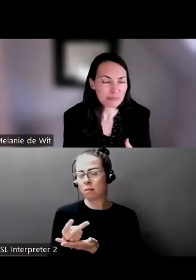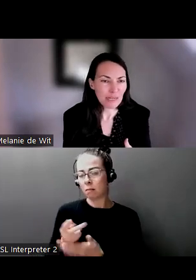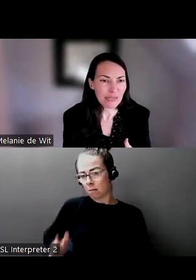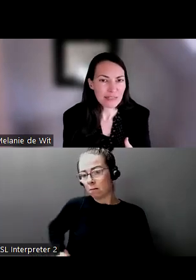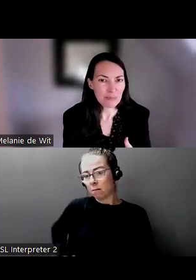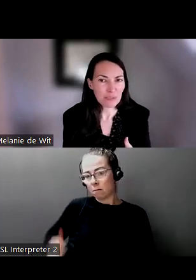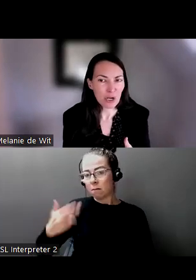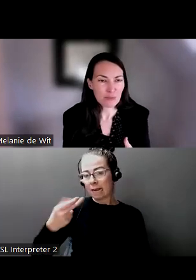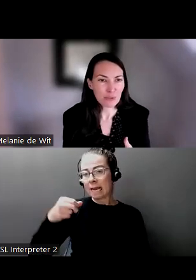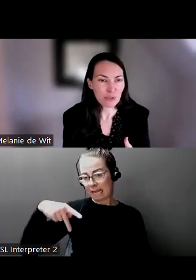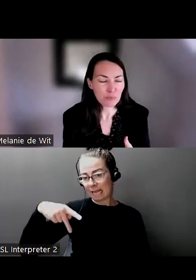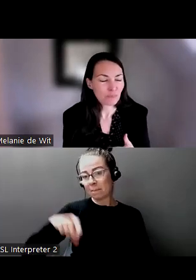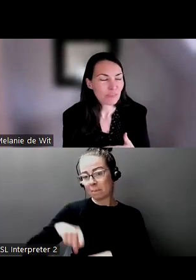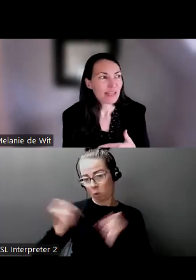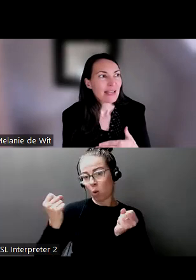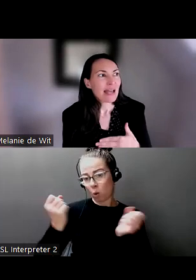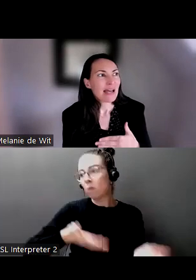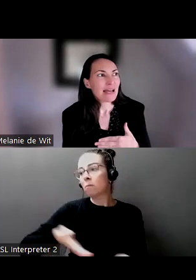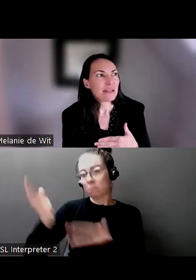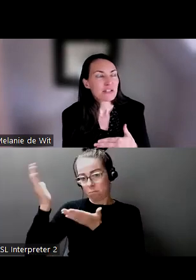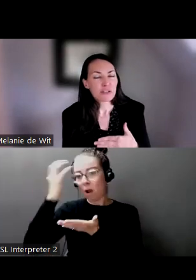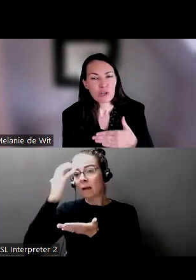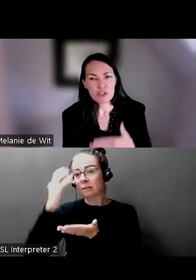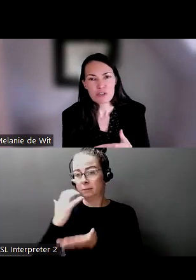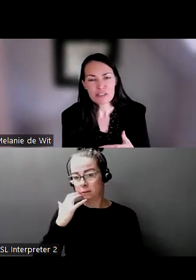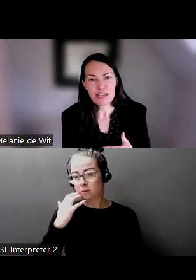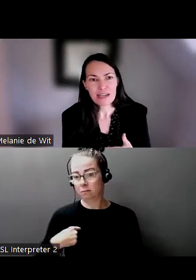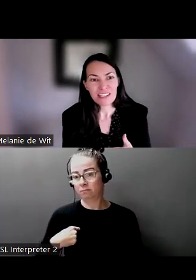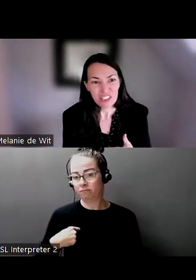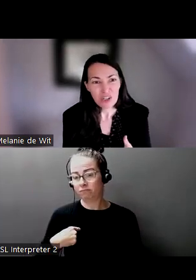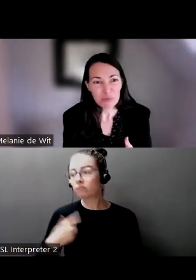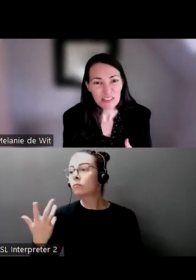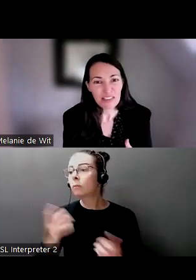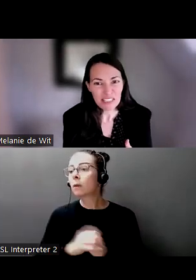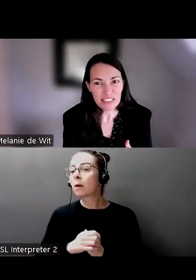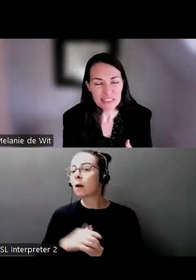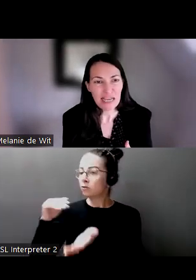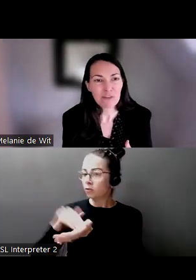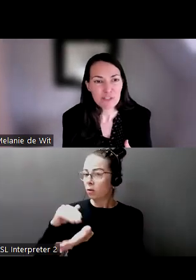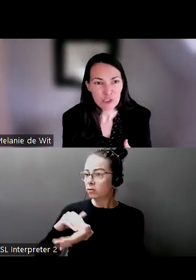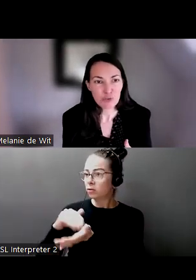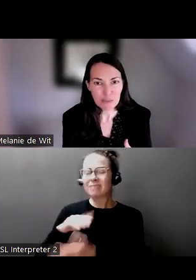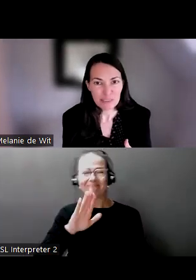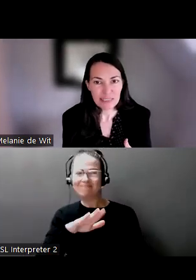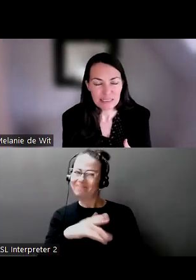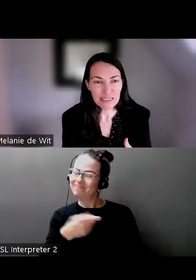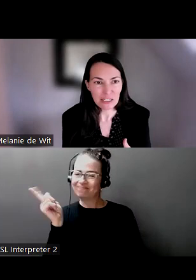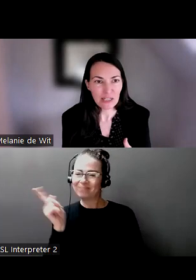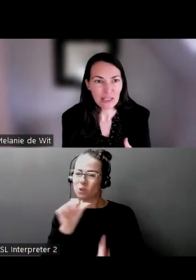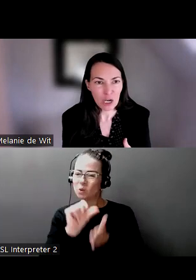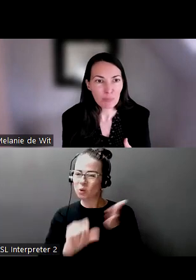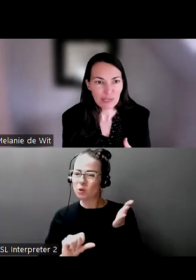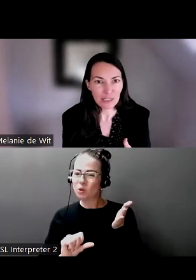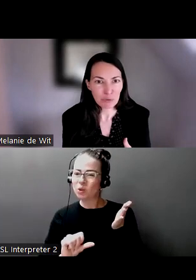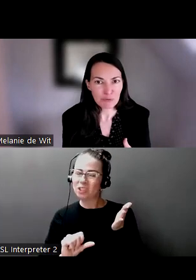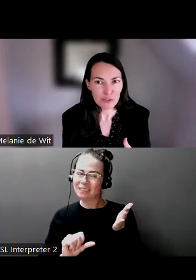hip. I end up in hospital. And the doctor is saying, I really think you need to have surgery. We'd like to take you to